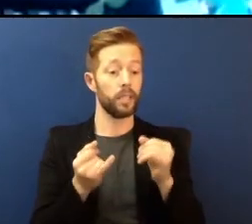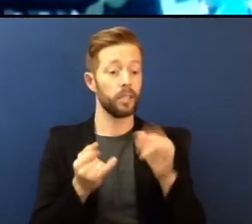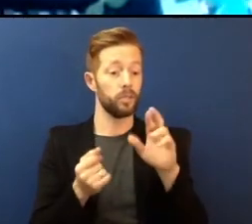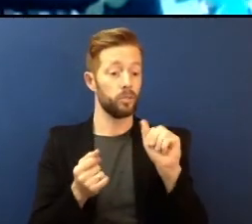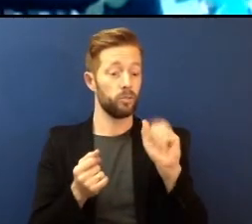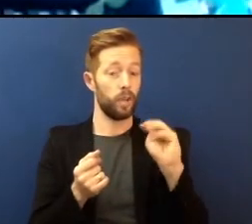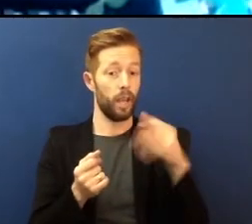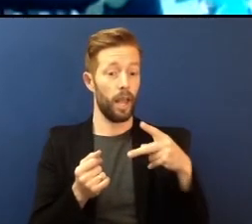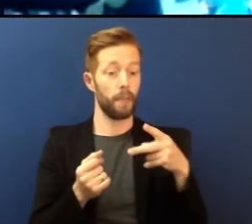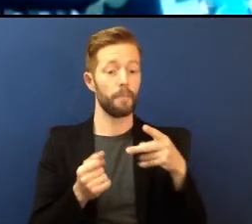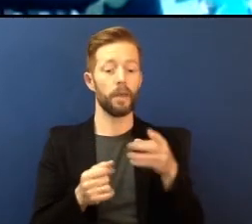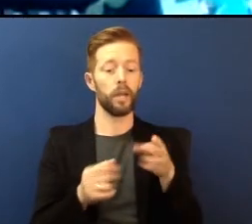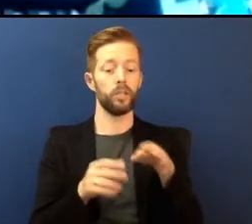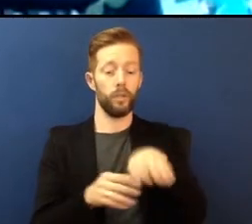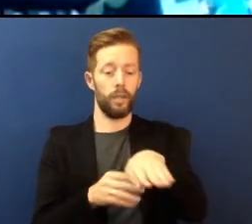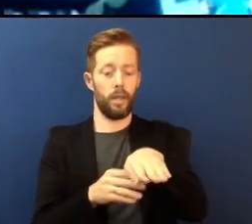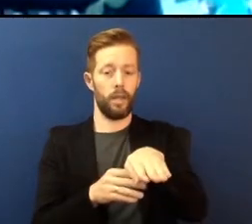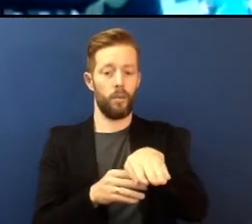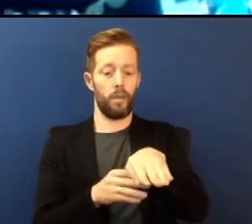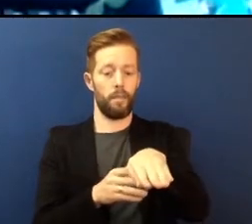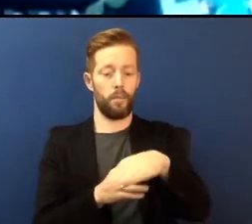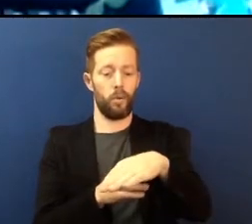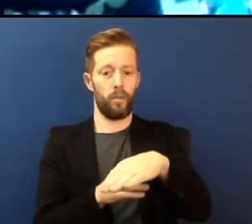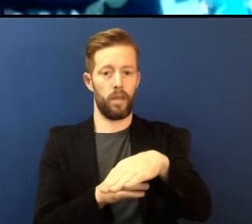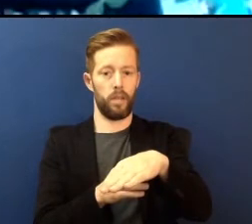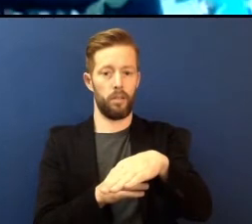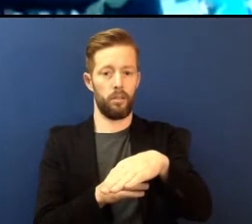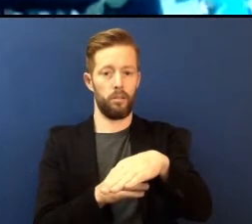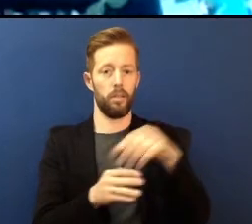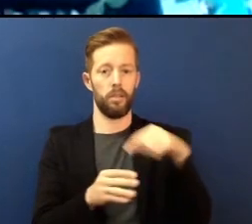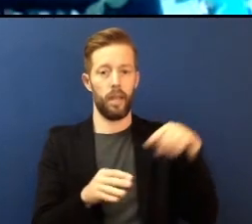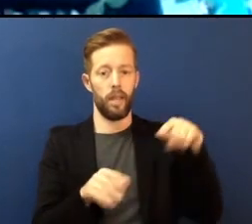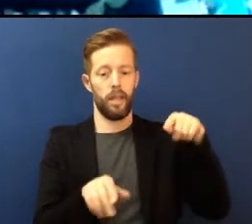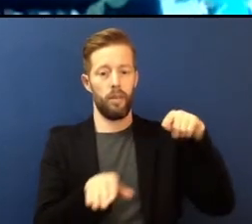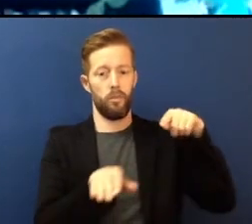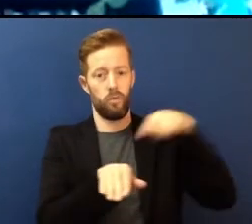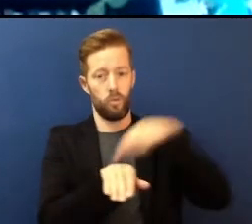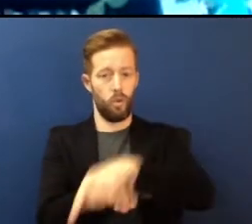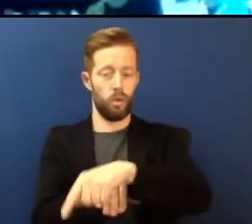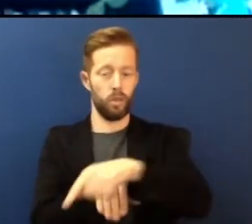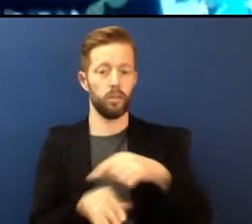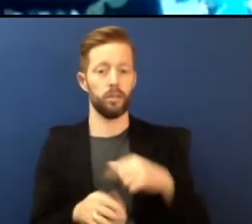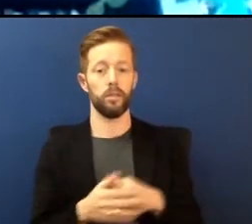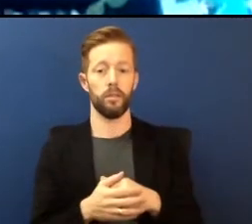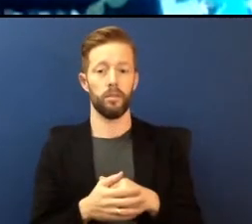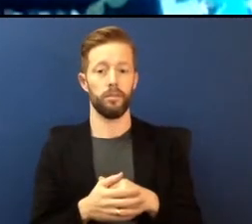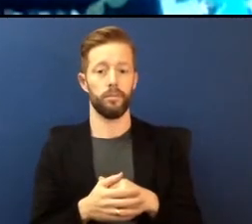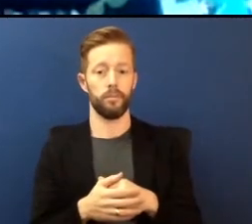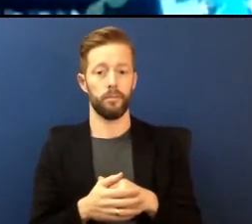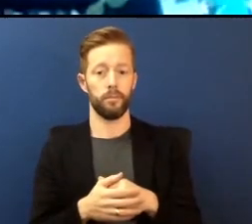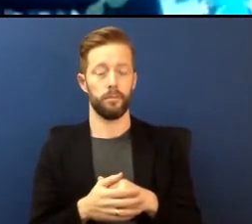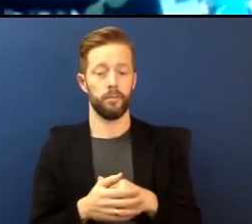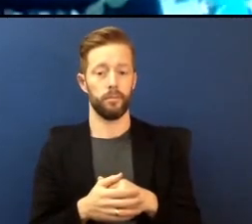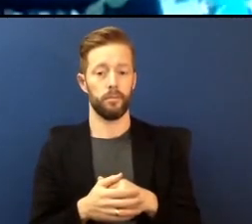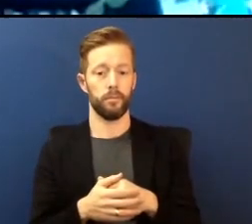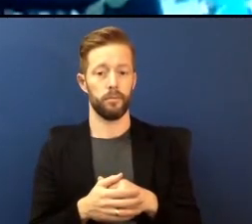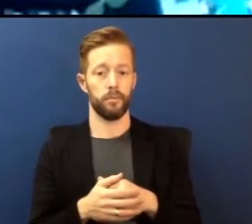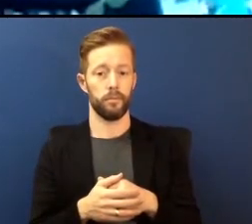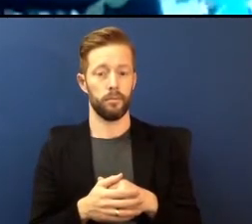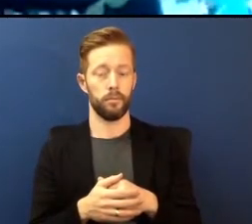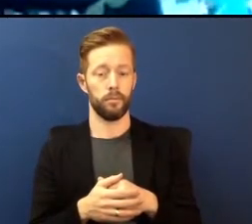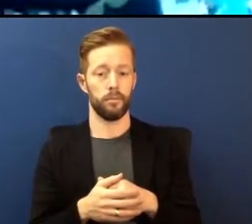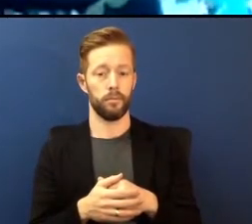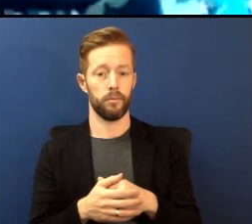piece and they just move it. So now it's facing the cubby, and they roll their marble down the ramp, and to